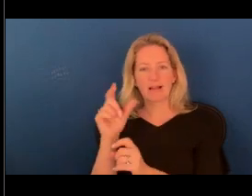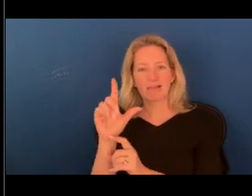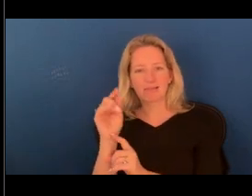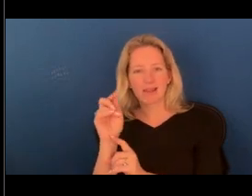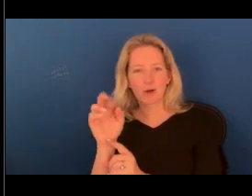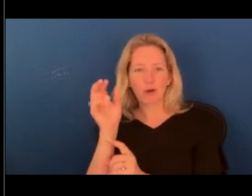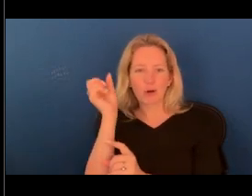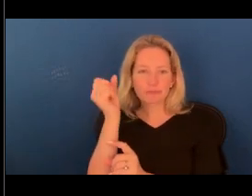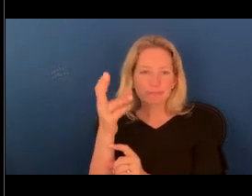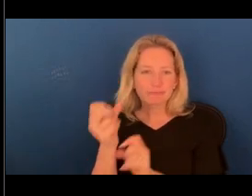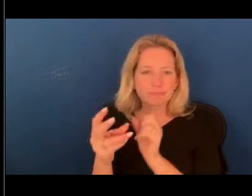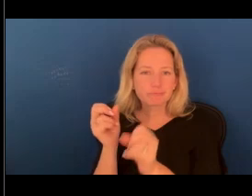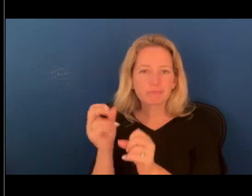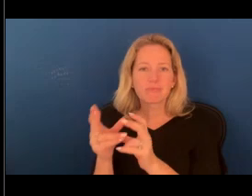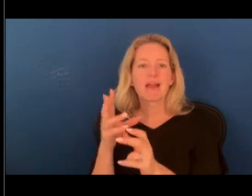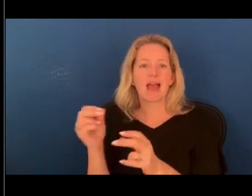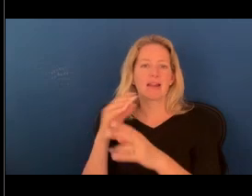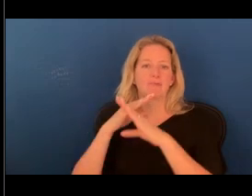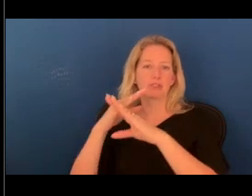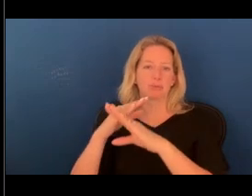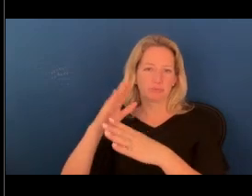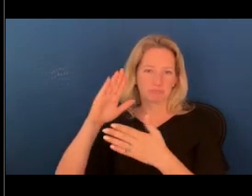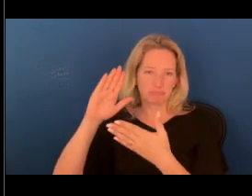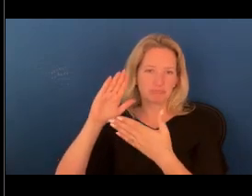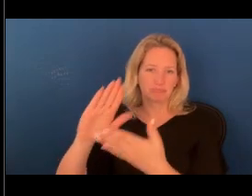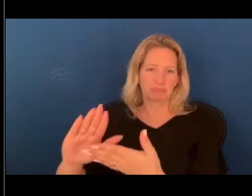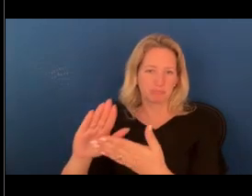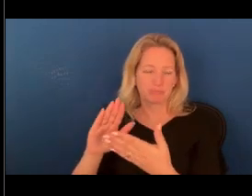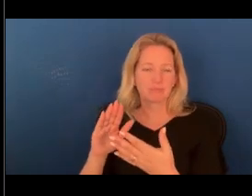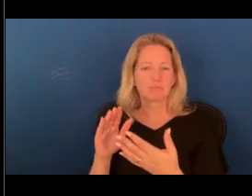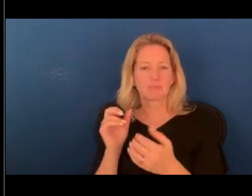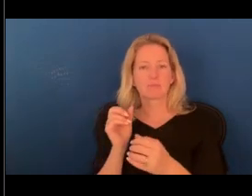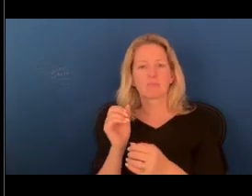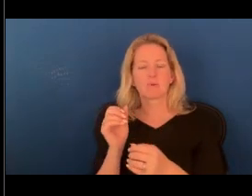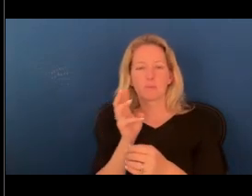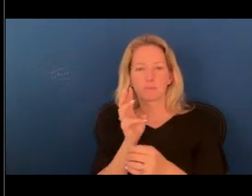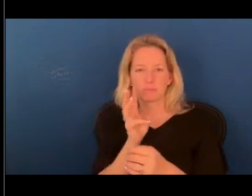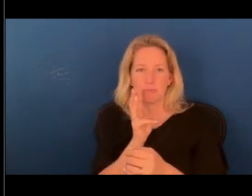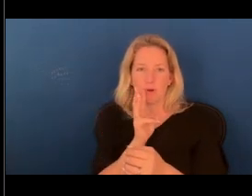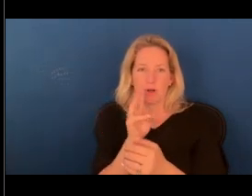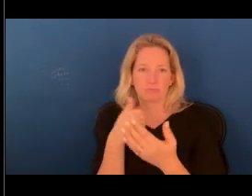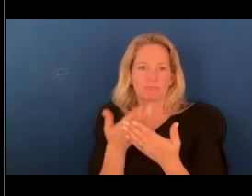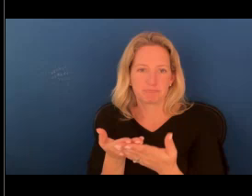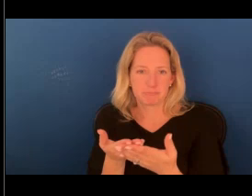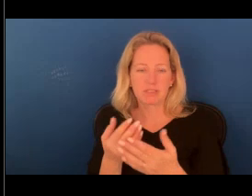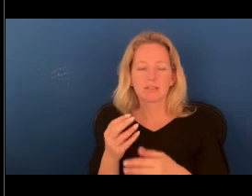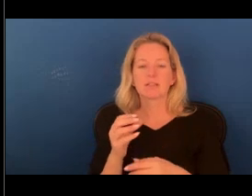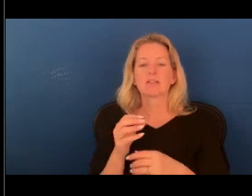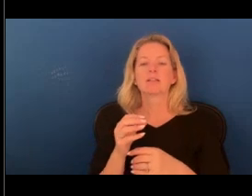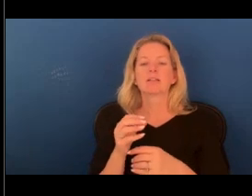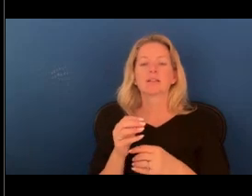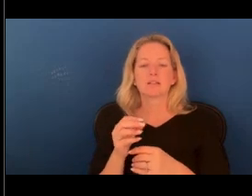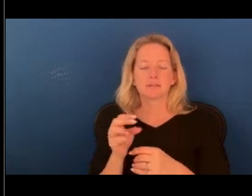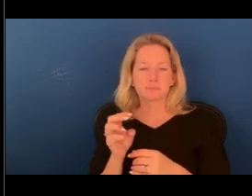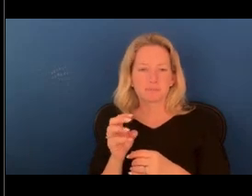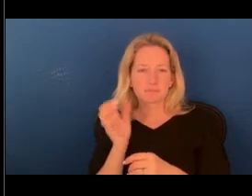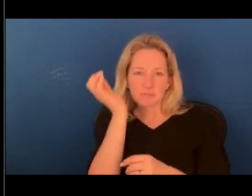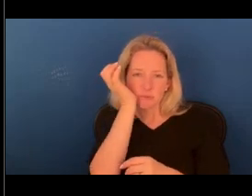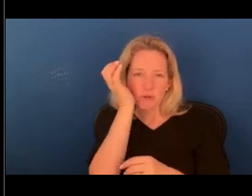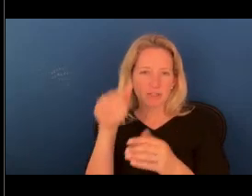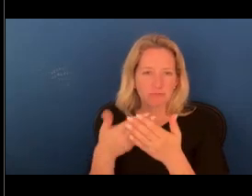entering regional waterways and eventually the Atlantic. So the Trash Free Waters program convened a series of statewide and regional workshops to come